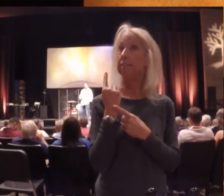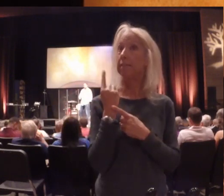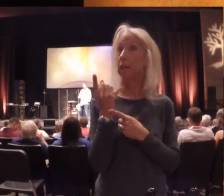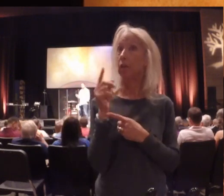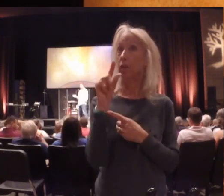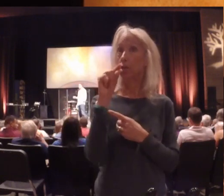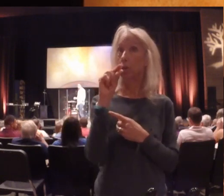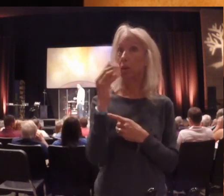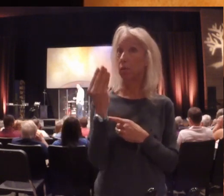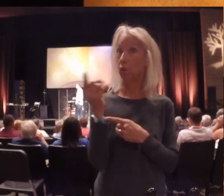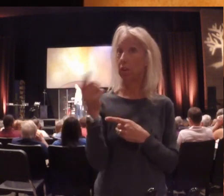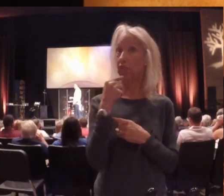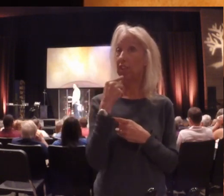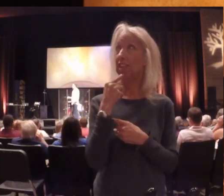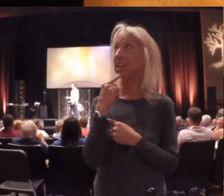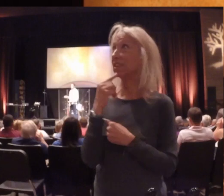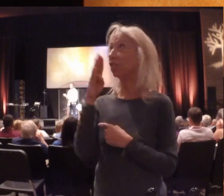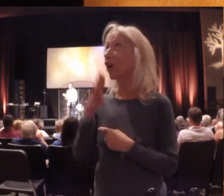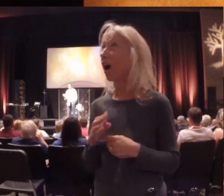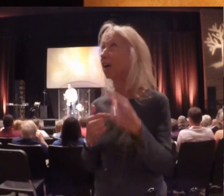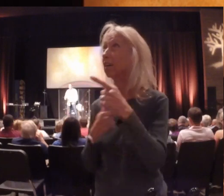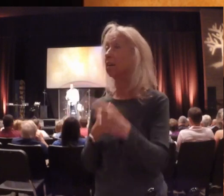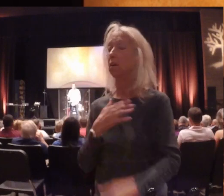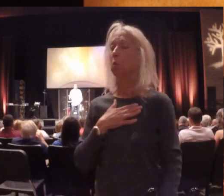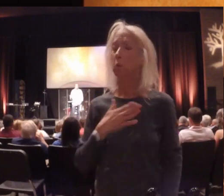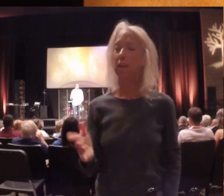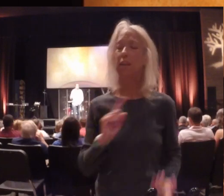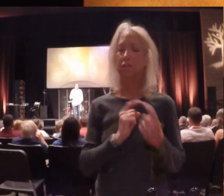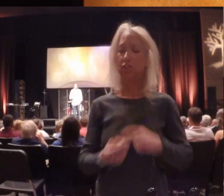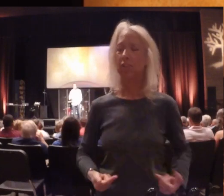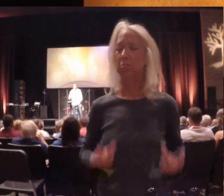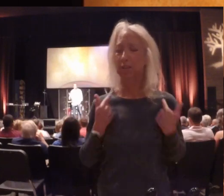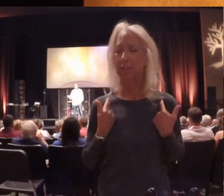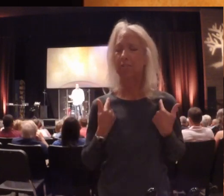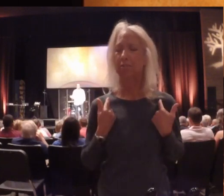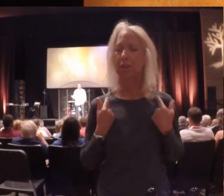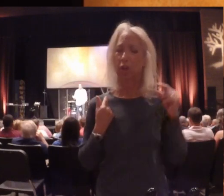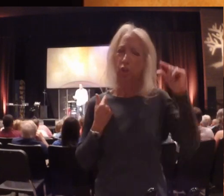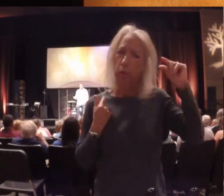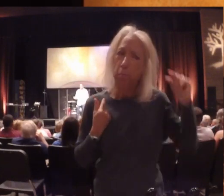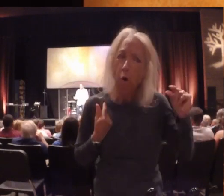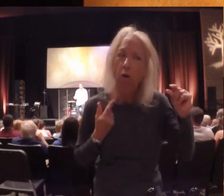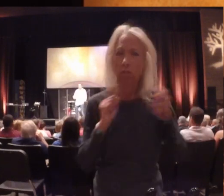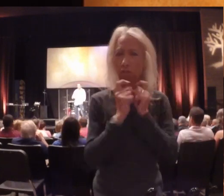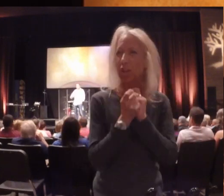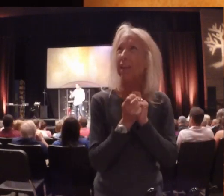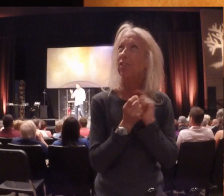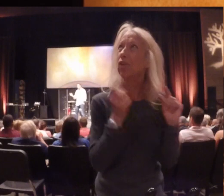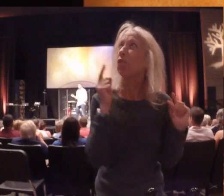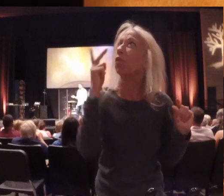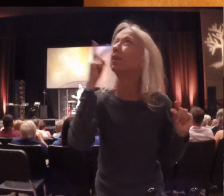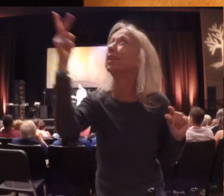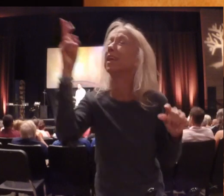1st, 2014, she looked to God and said, guess what? I'm going to be willing to change my life and make some small steps